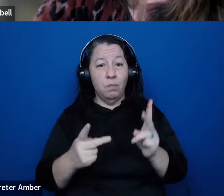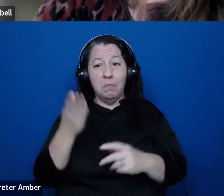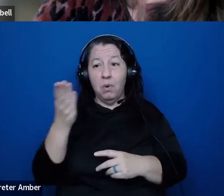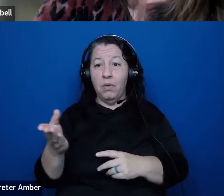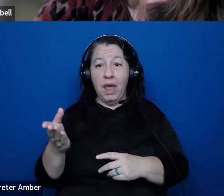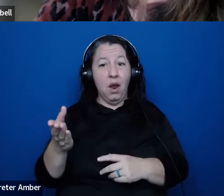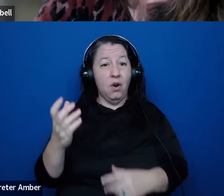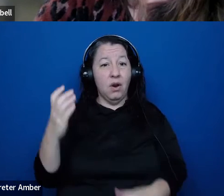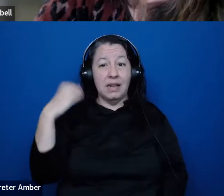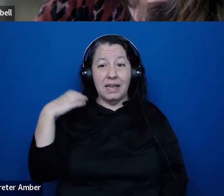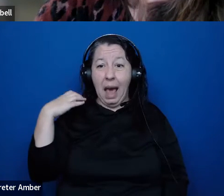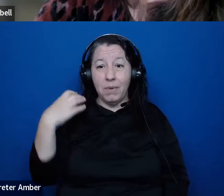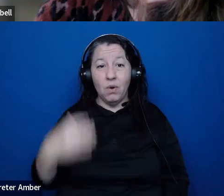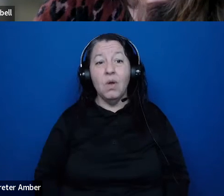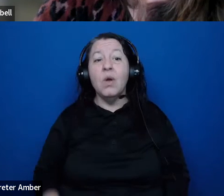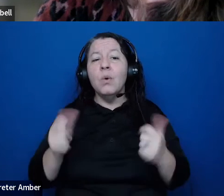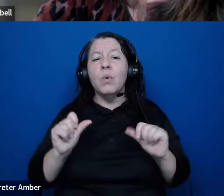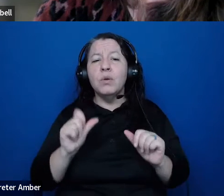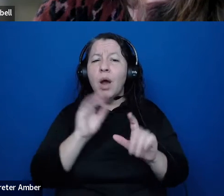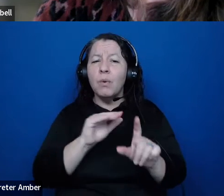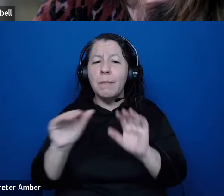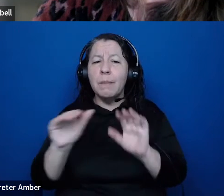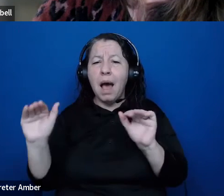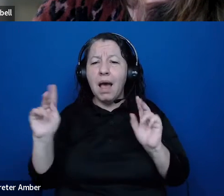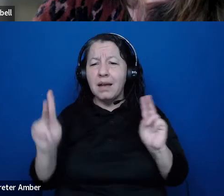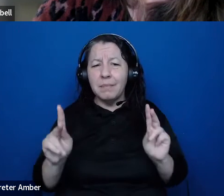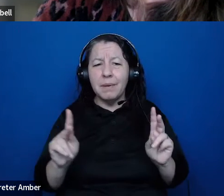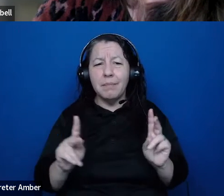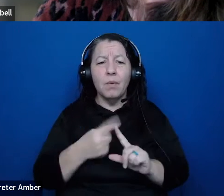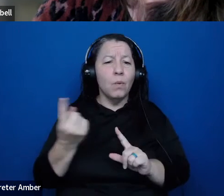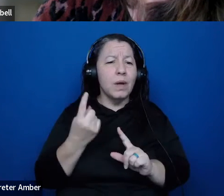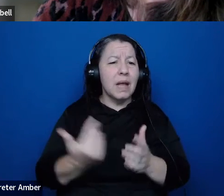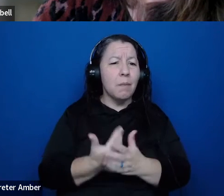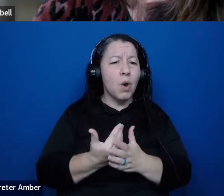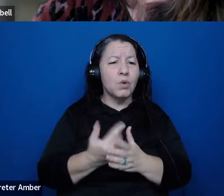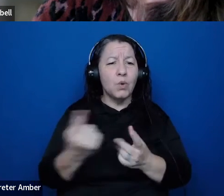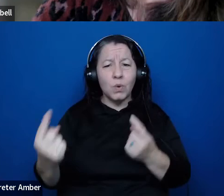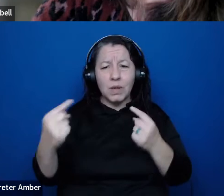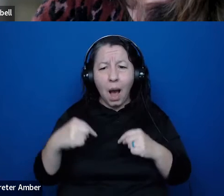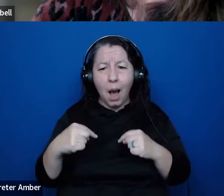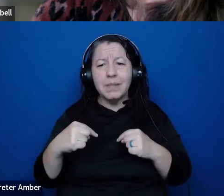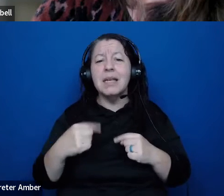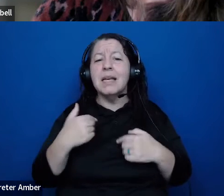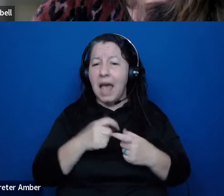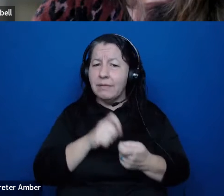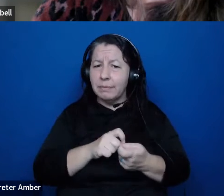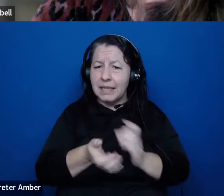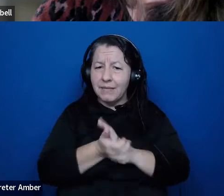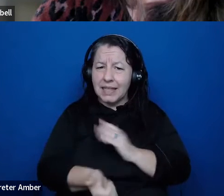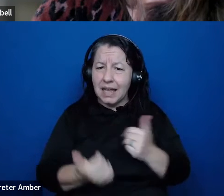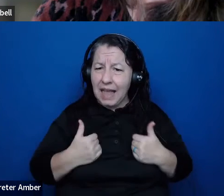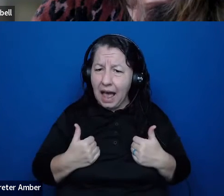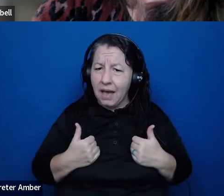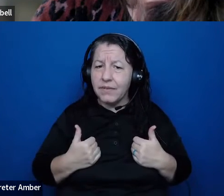we try to remind people all the time, when someone comes into the Capitol, they come in with a certain skill set. If they're a teacher, they